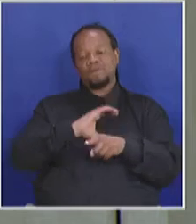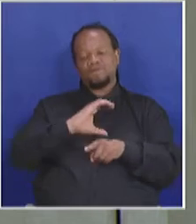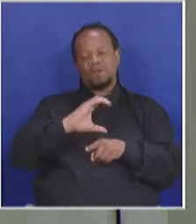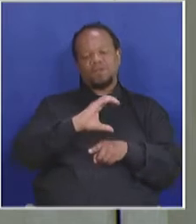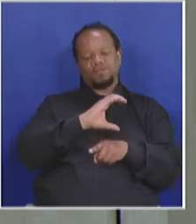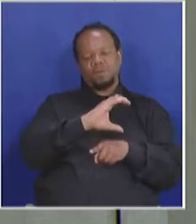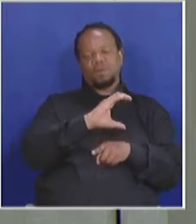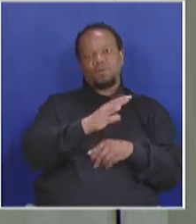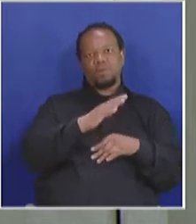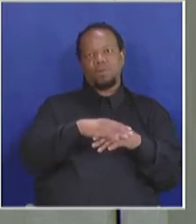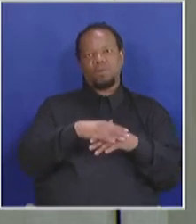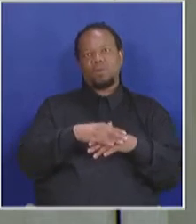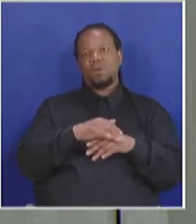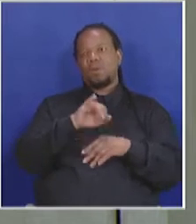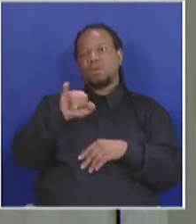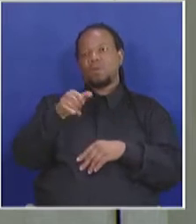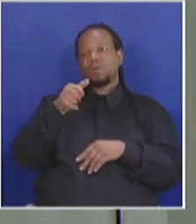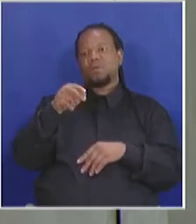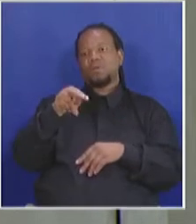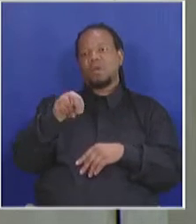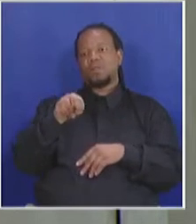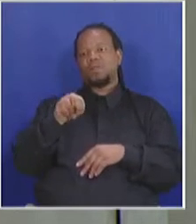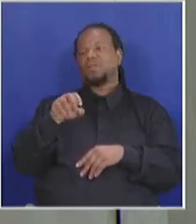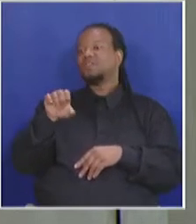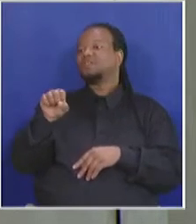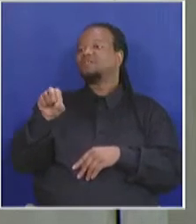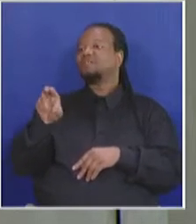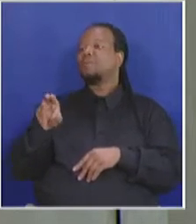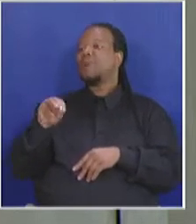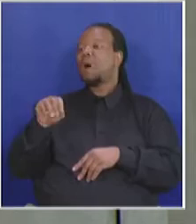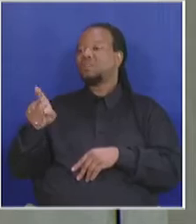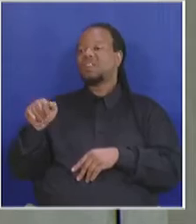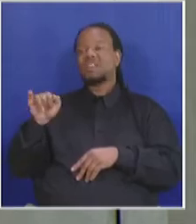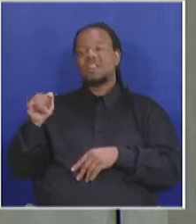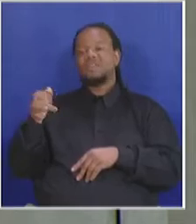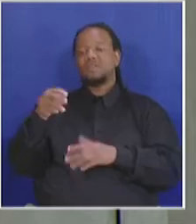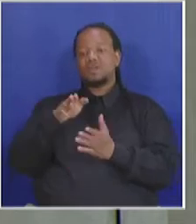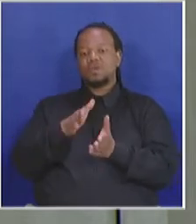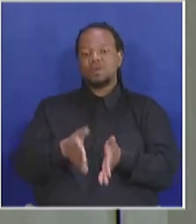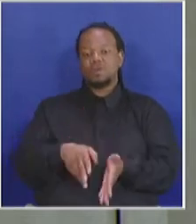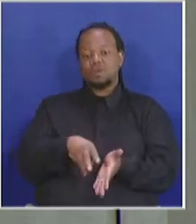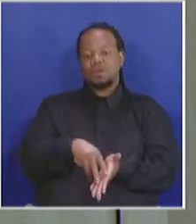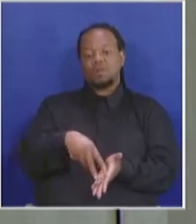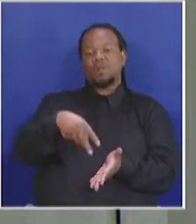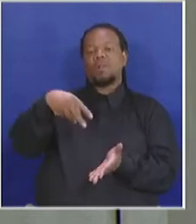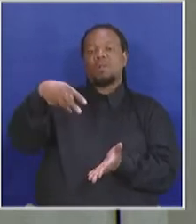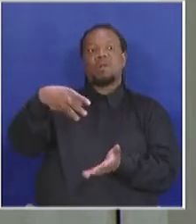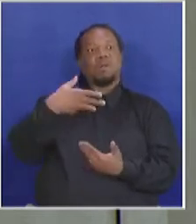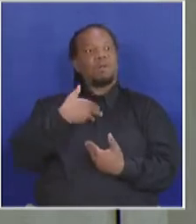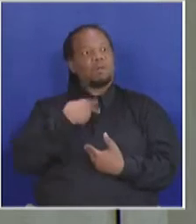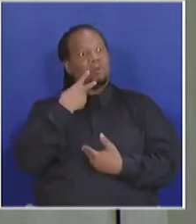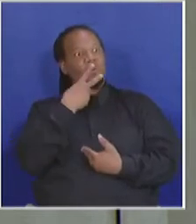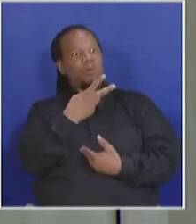fact, Jan Smart, if he was to wake up today, he will not realize the OR Tambo that was once